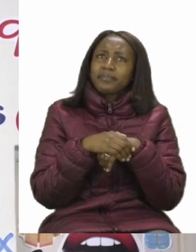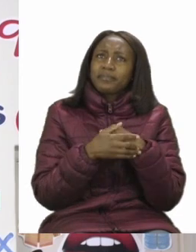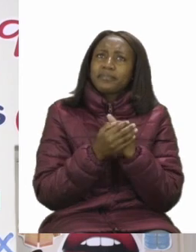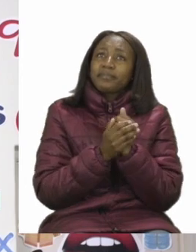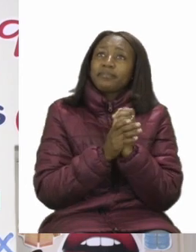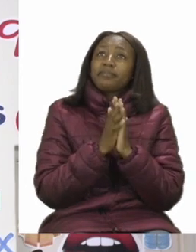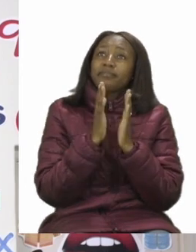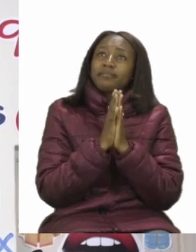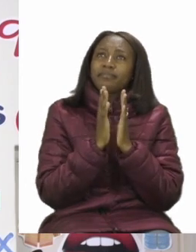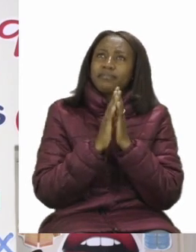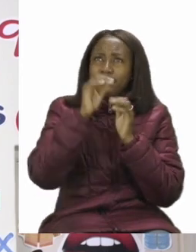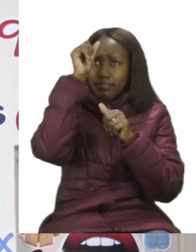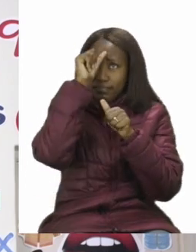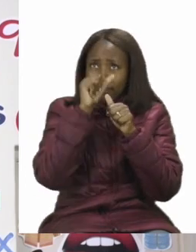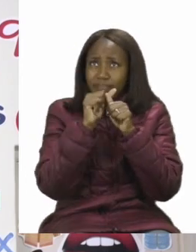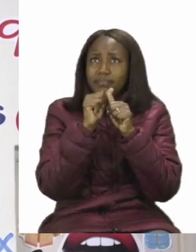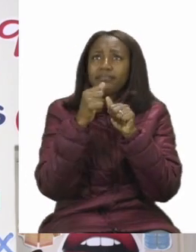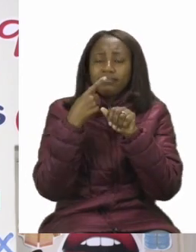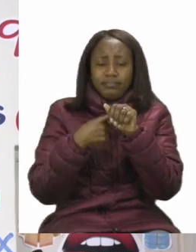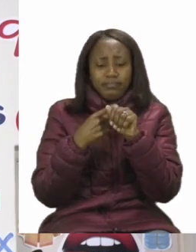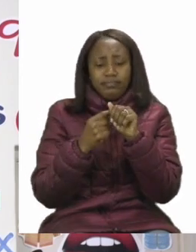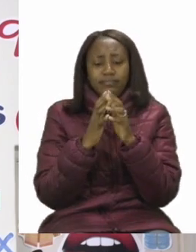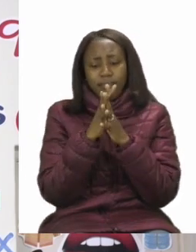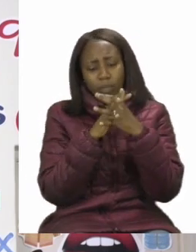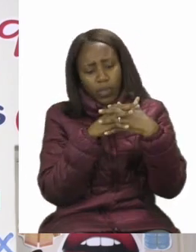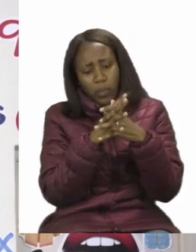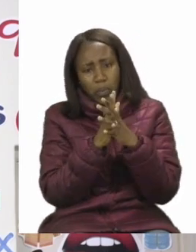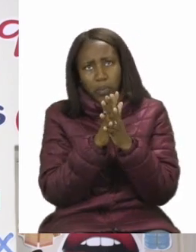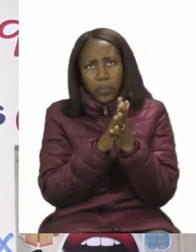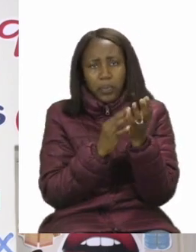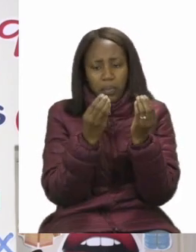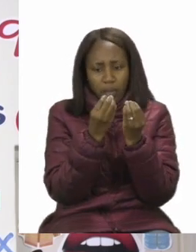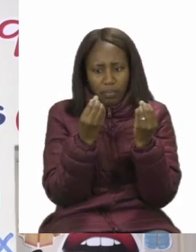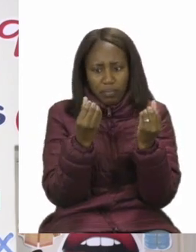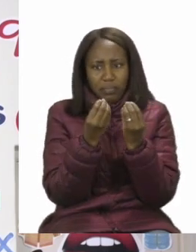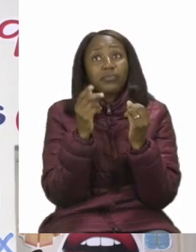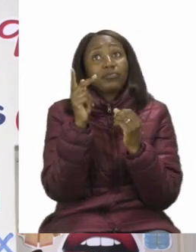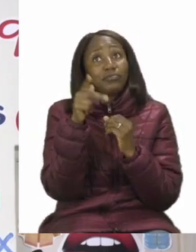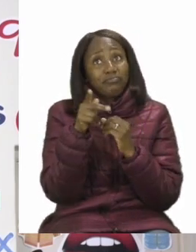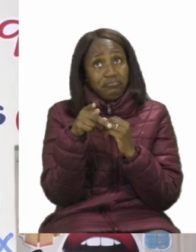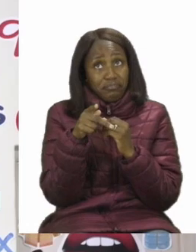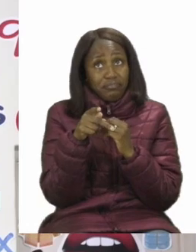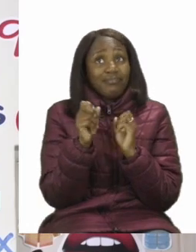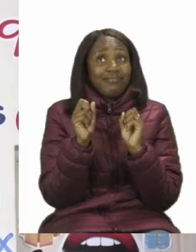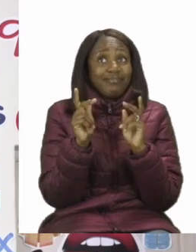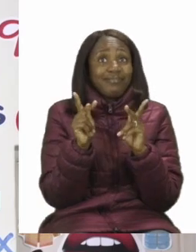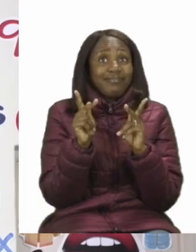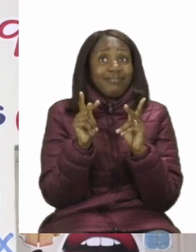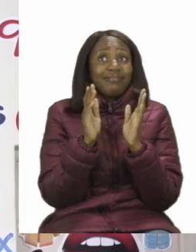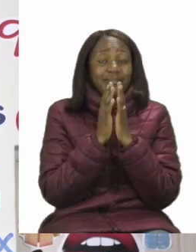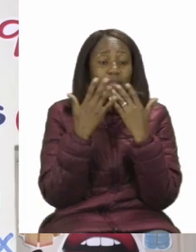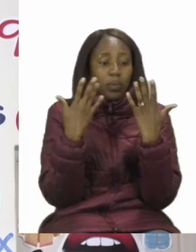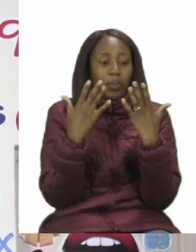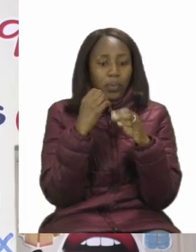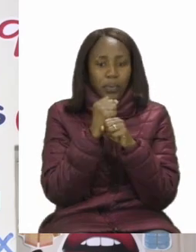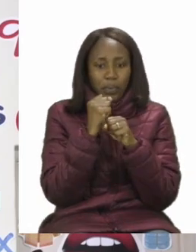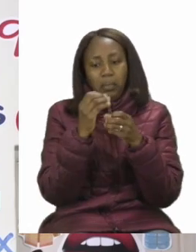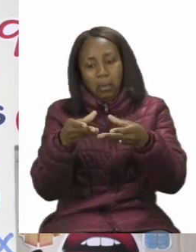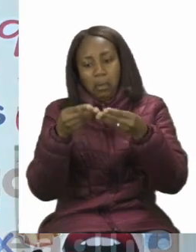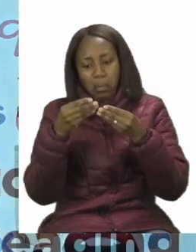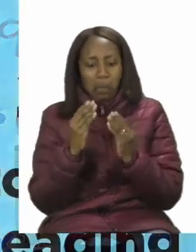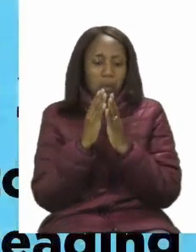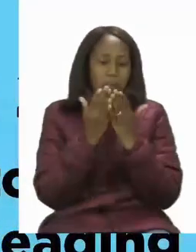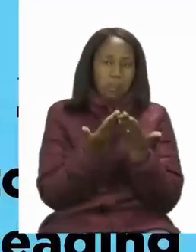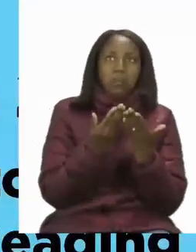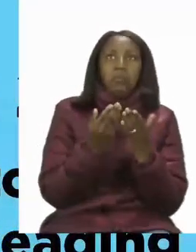forget to sanitize in between your fingers and on your fingertips as well. Make sure your hands are dry before you touch anything